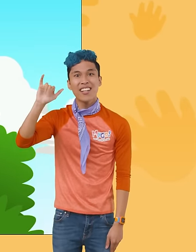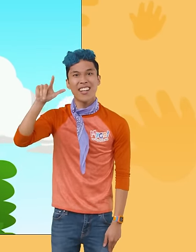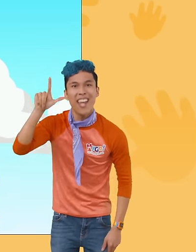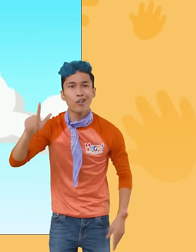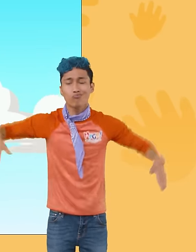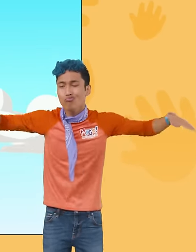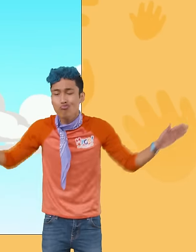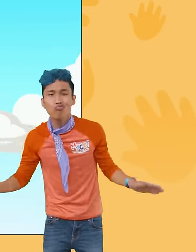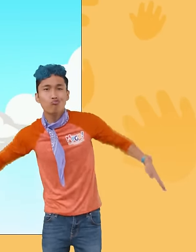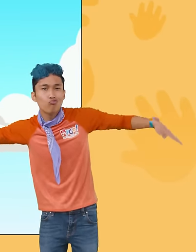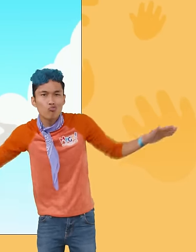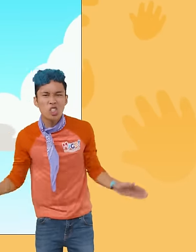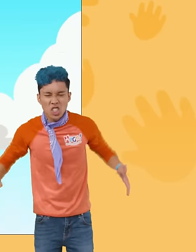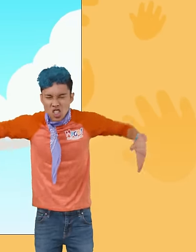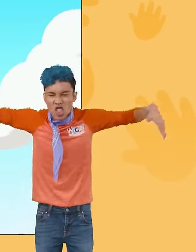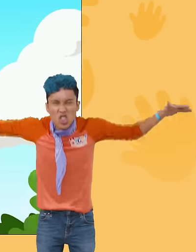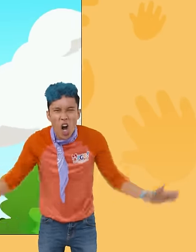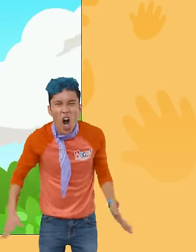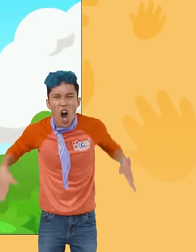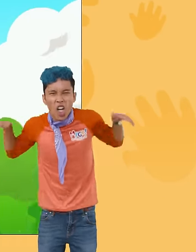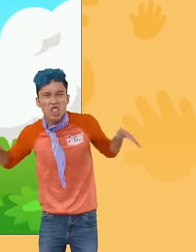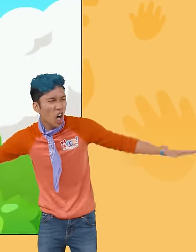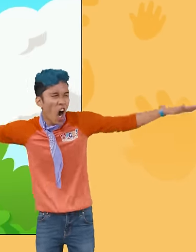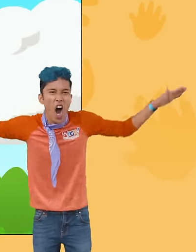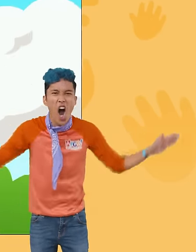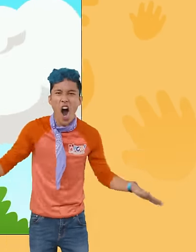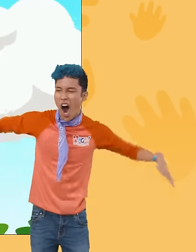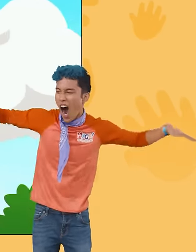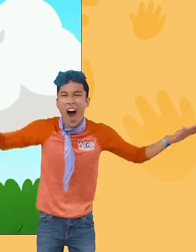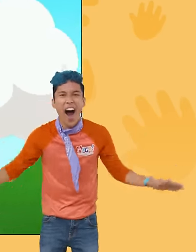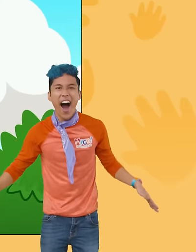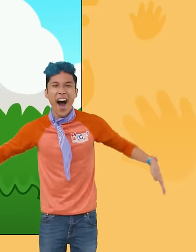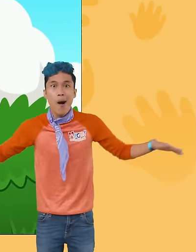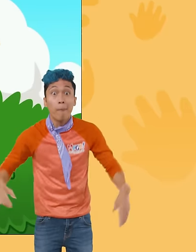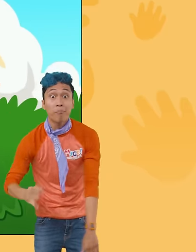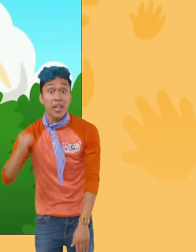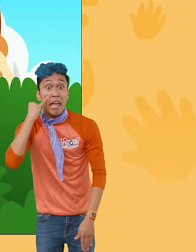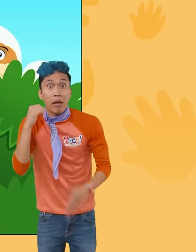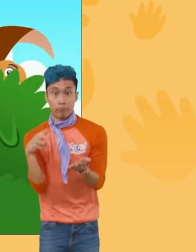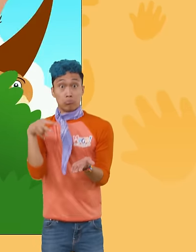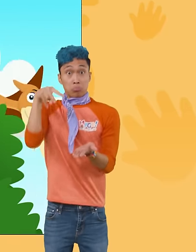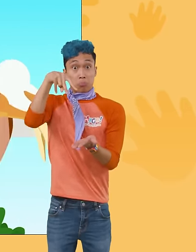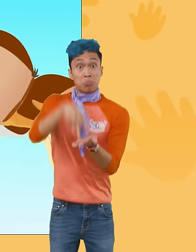Pterodactyls would soar through the sky. Their wings were enormous in size.